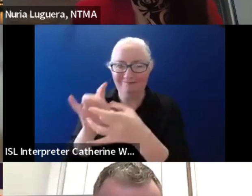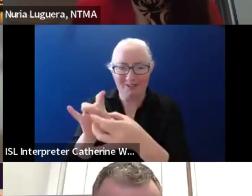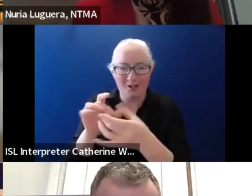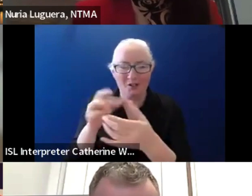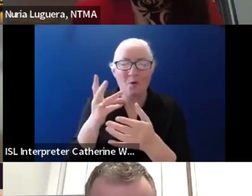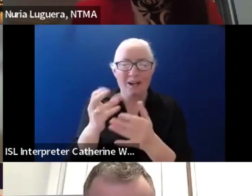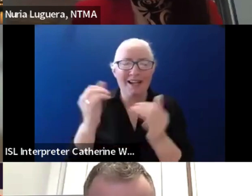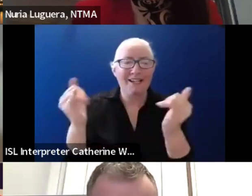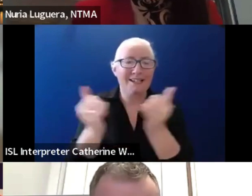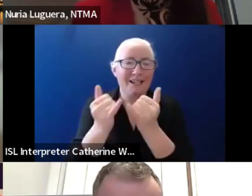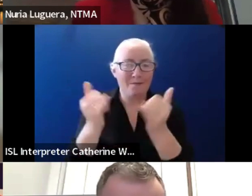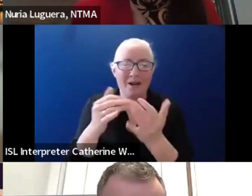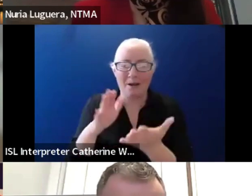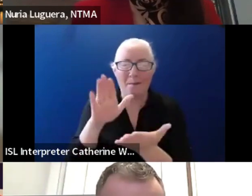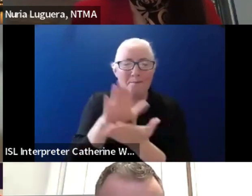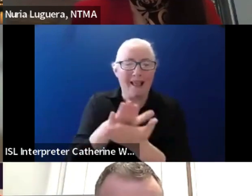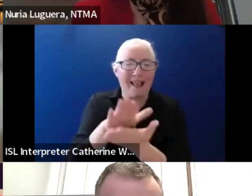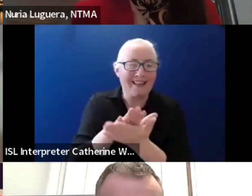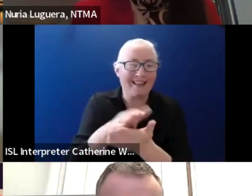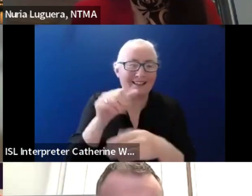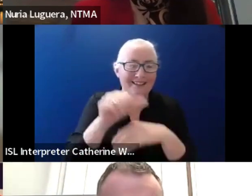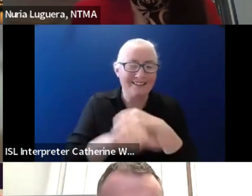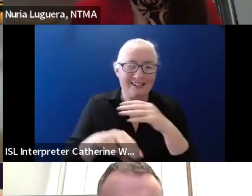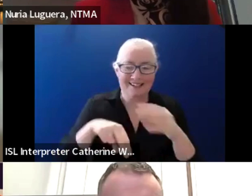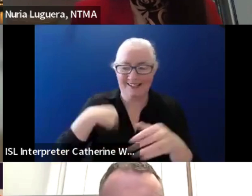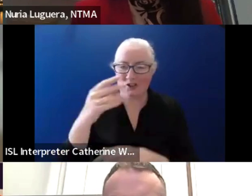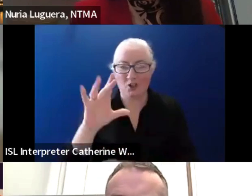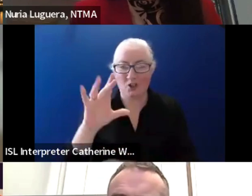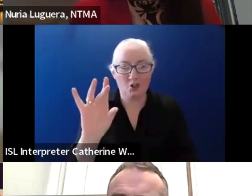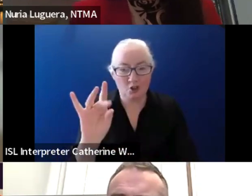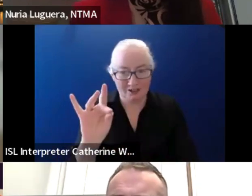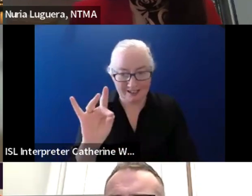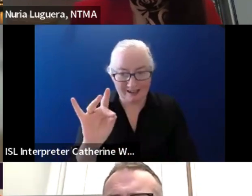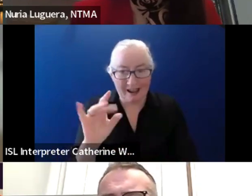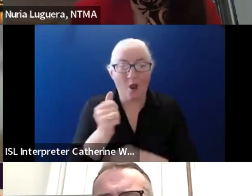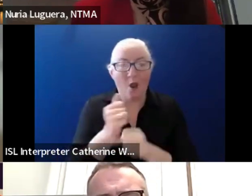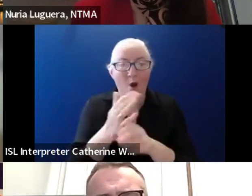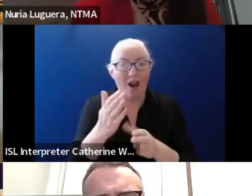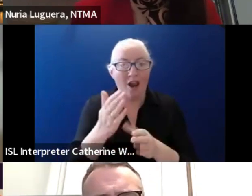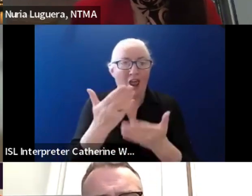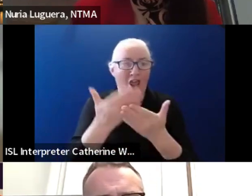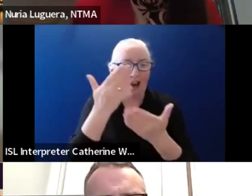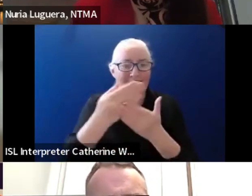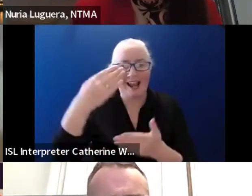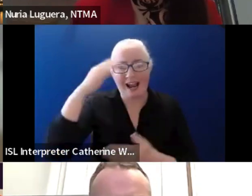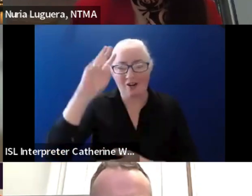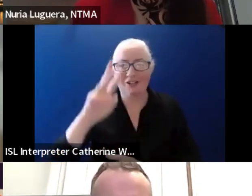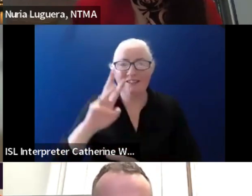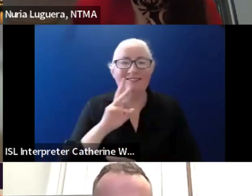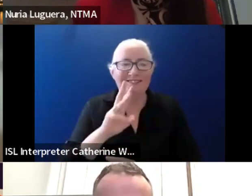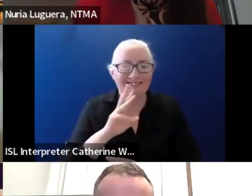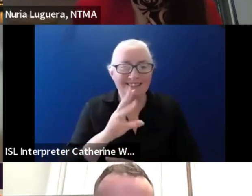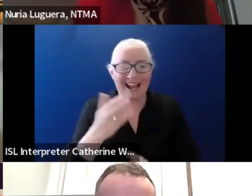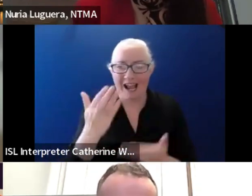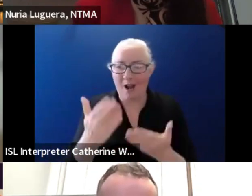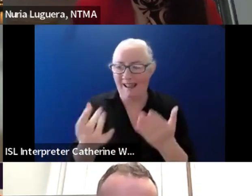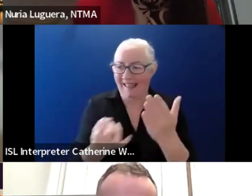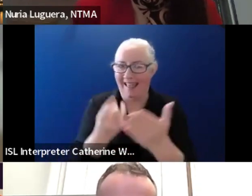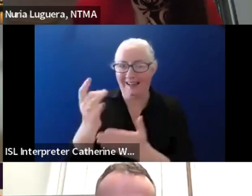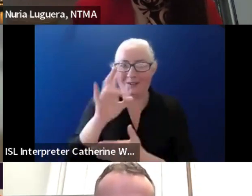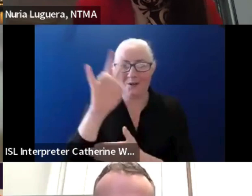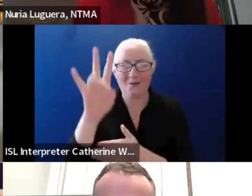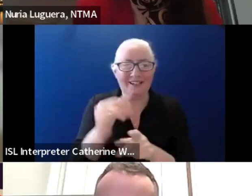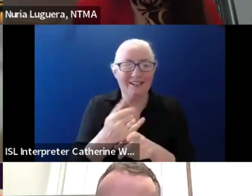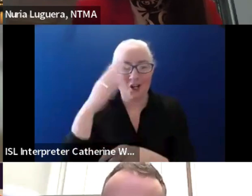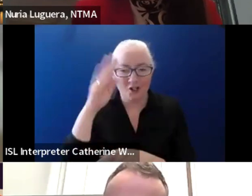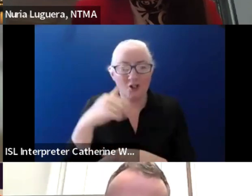to celebrate Pancakes Day next Tuesday, and we are going all to learn Gaelic and ask for a pancake in Gaelic. So it's just trying